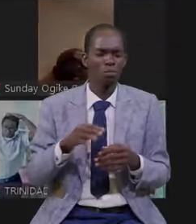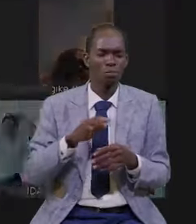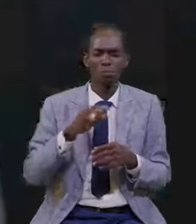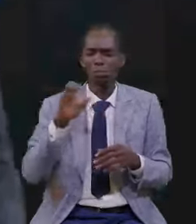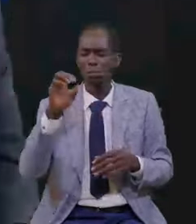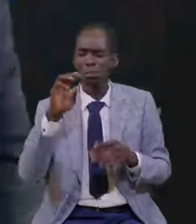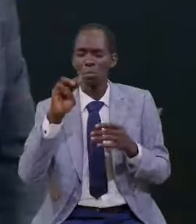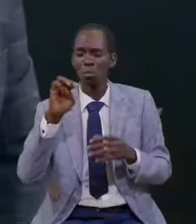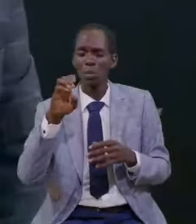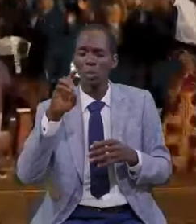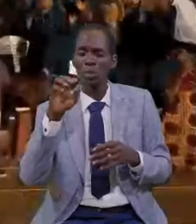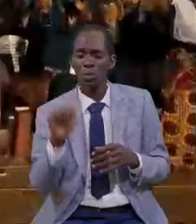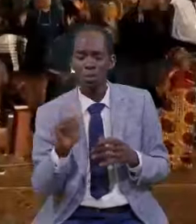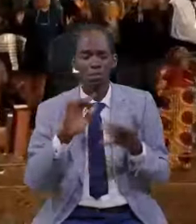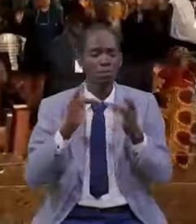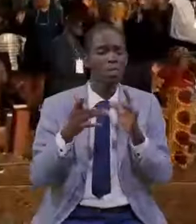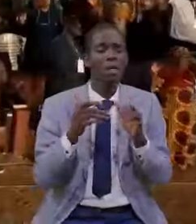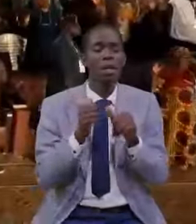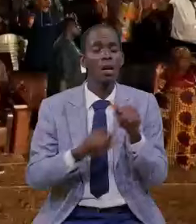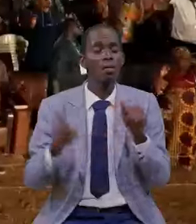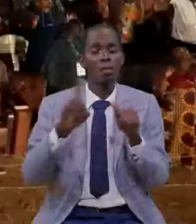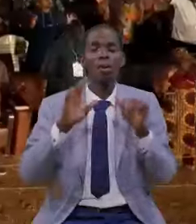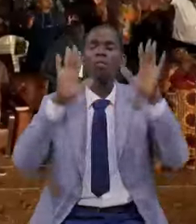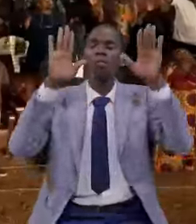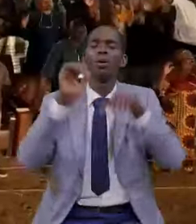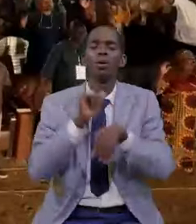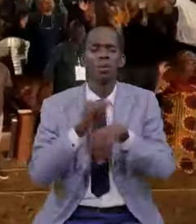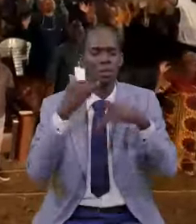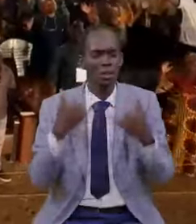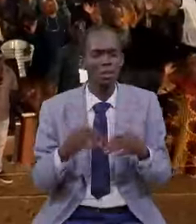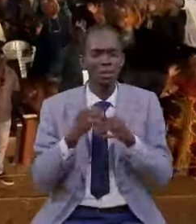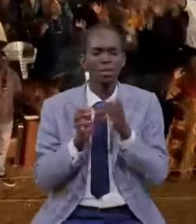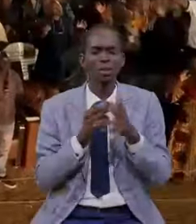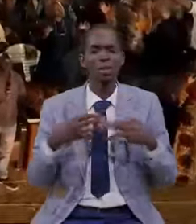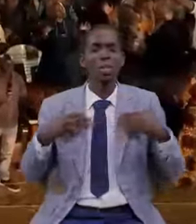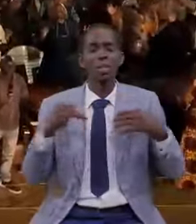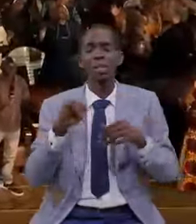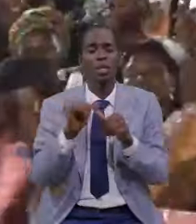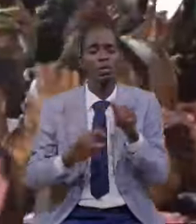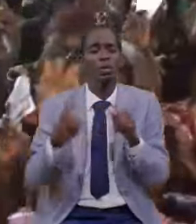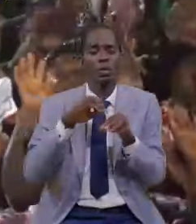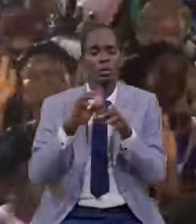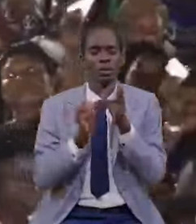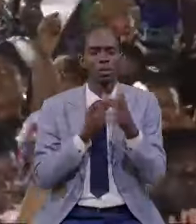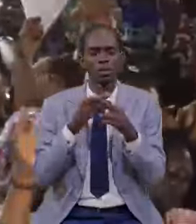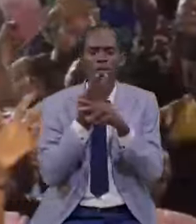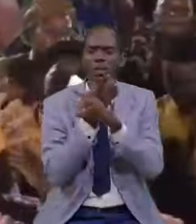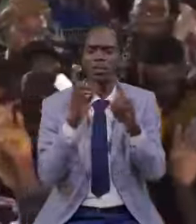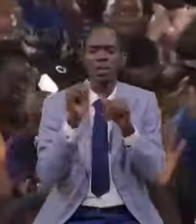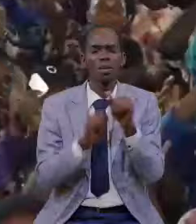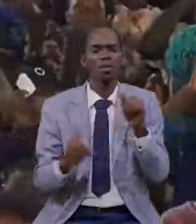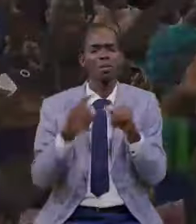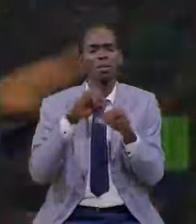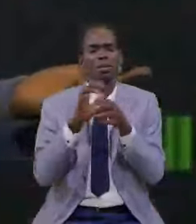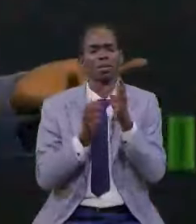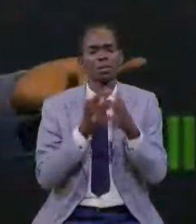handles, miracle everywhere. Healing everywhere. Deliverance everywhere. Lord, we